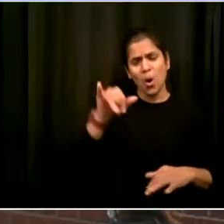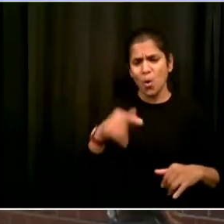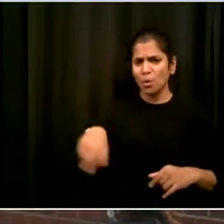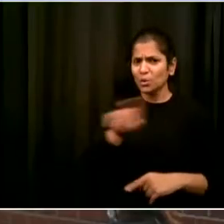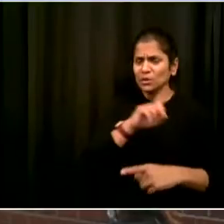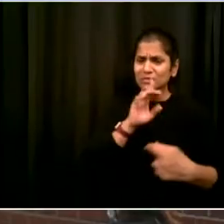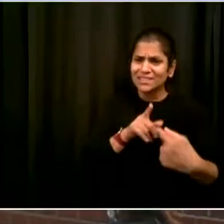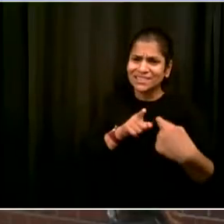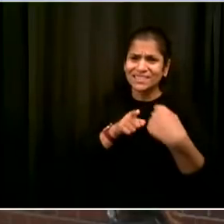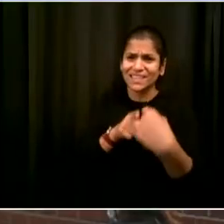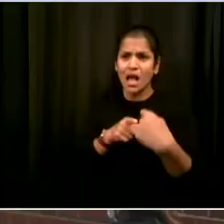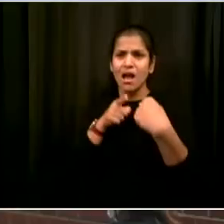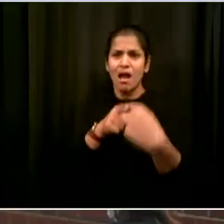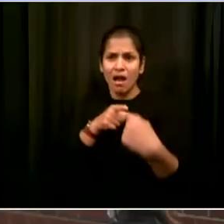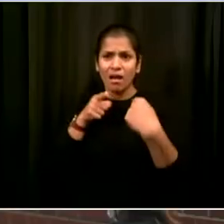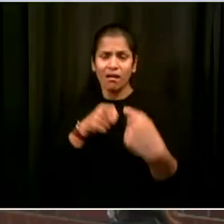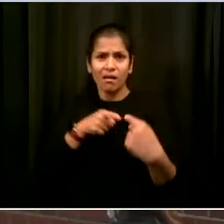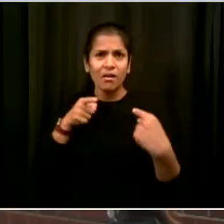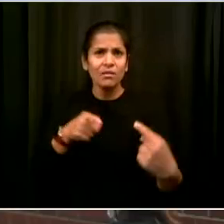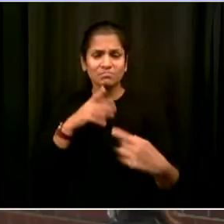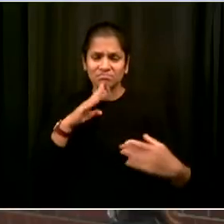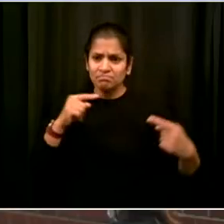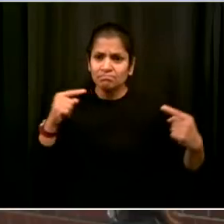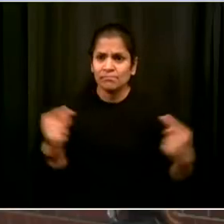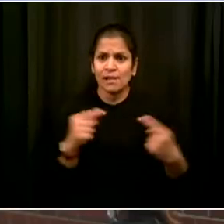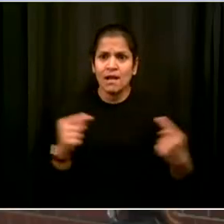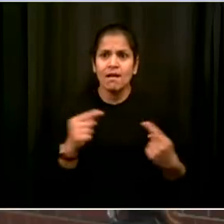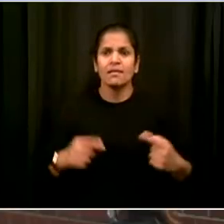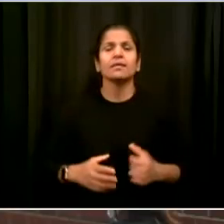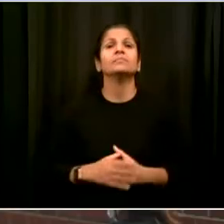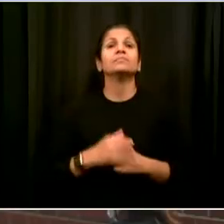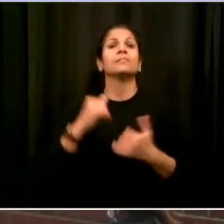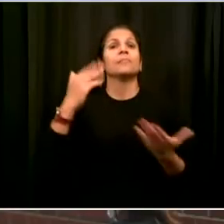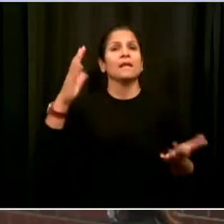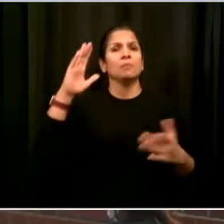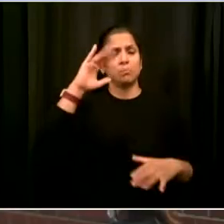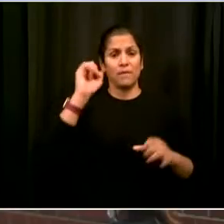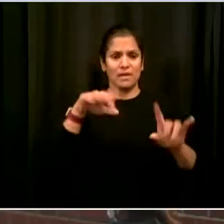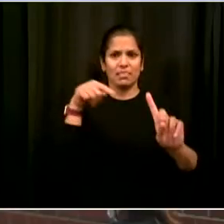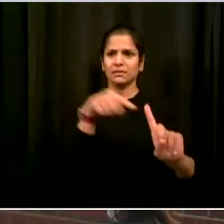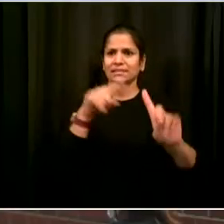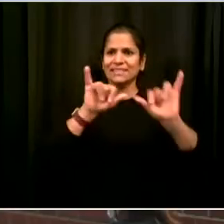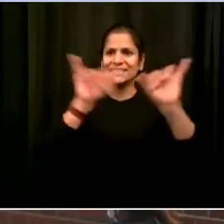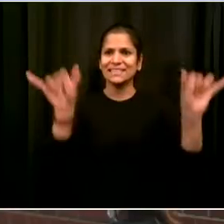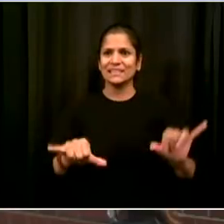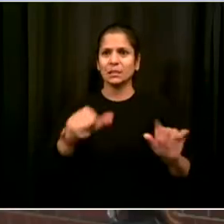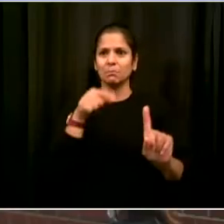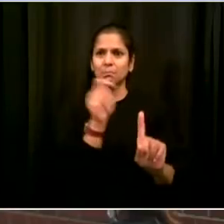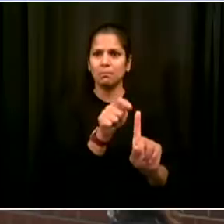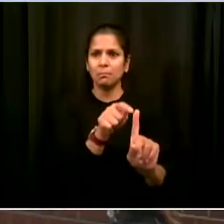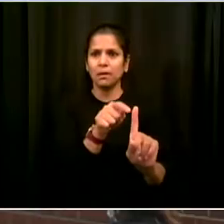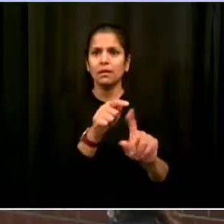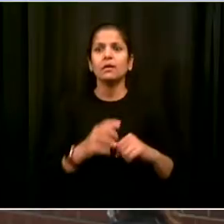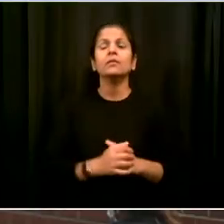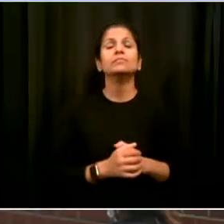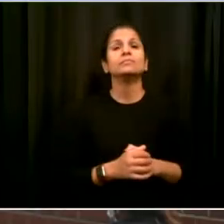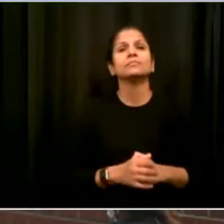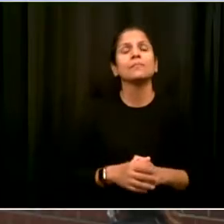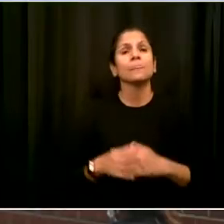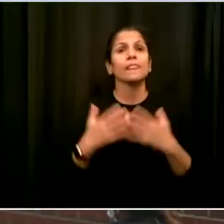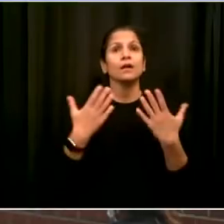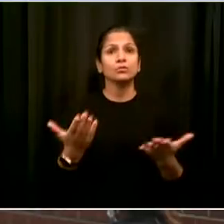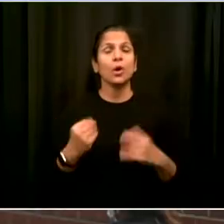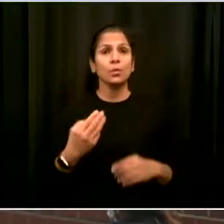families in this crisis because of these fundamental inequalities, and we need to confront them and overcome them. So how